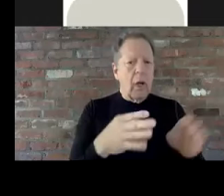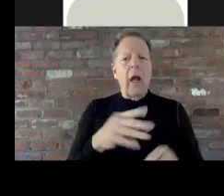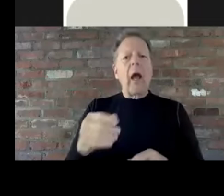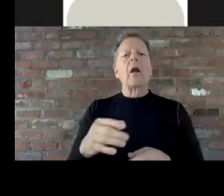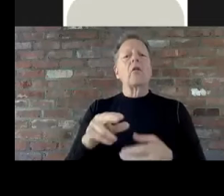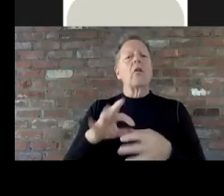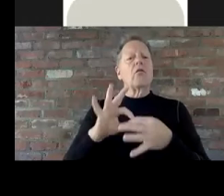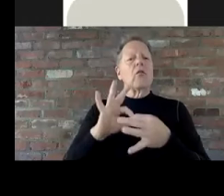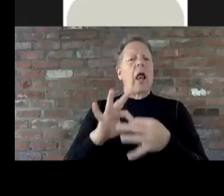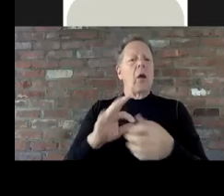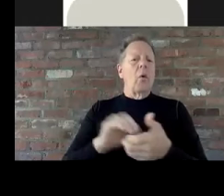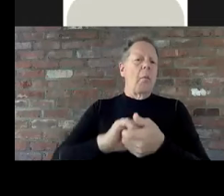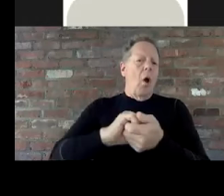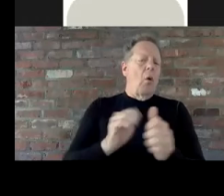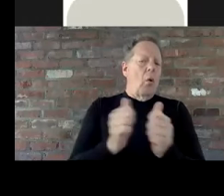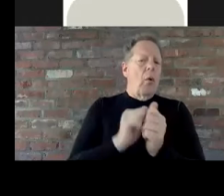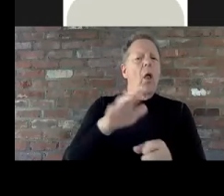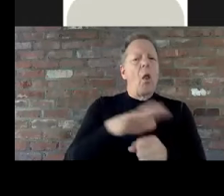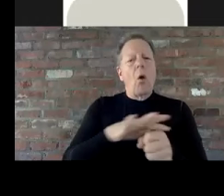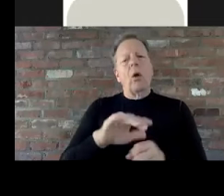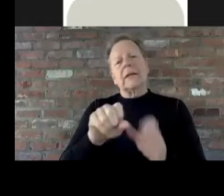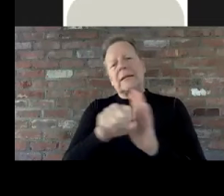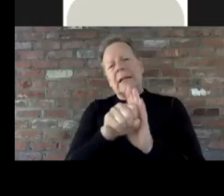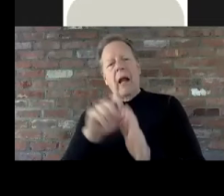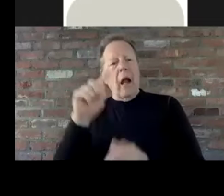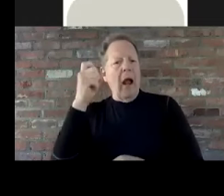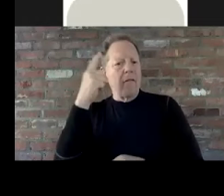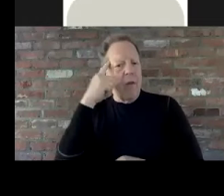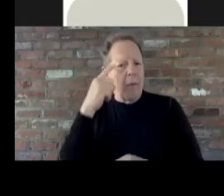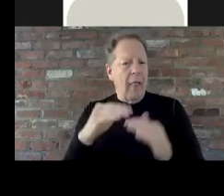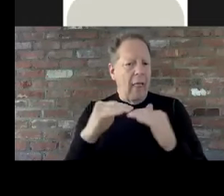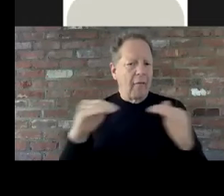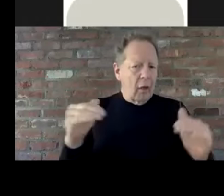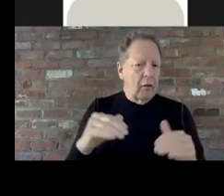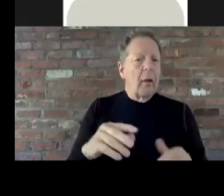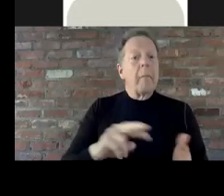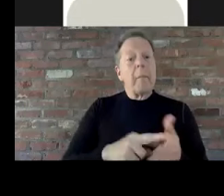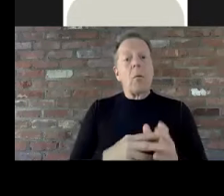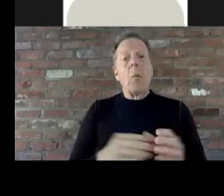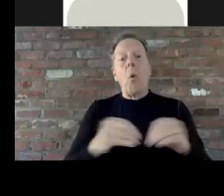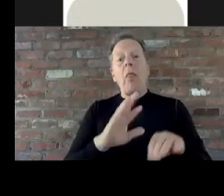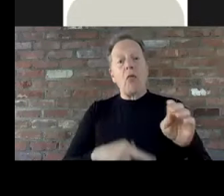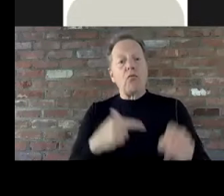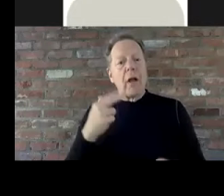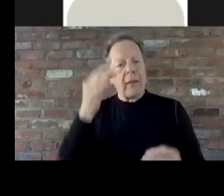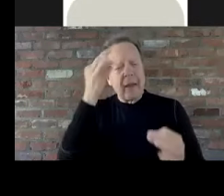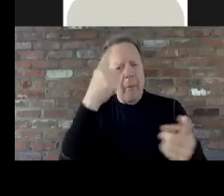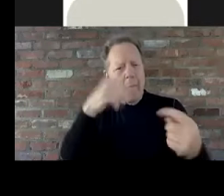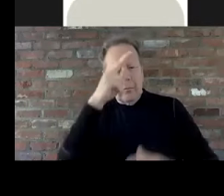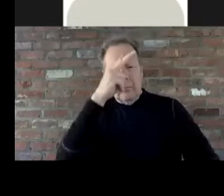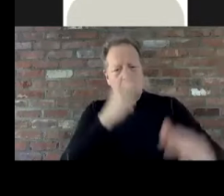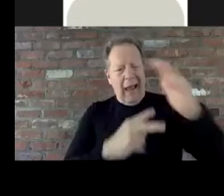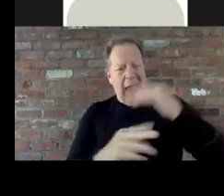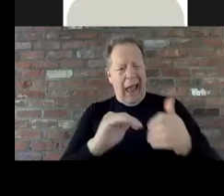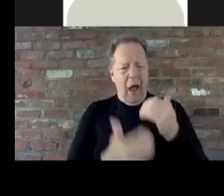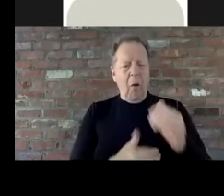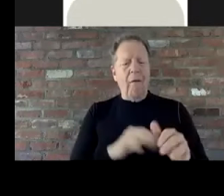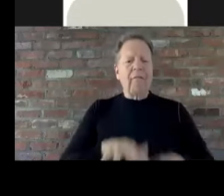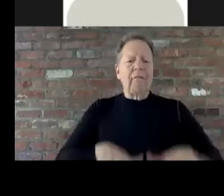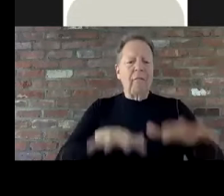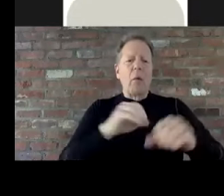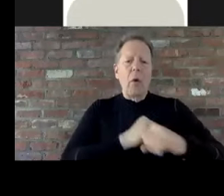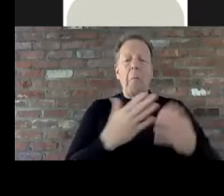physical infrastructure. It means more than risk reduction. It means thinking about how flood protection